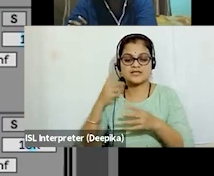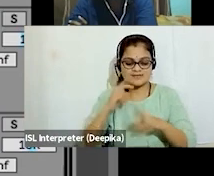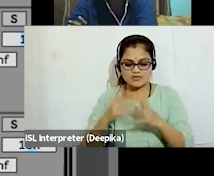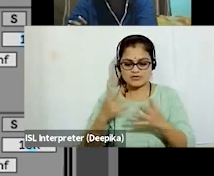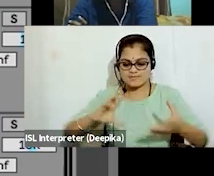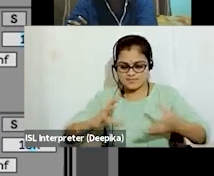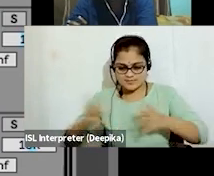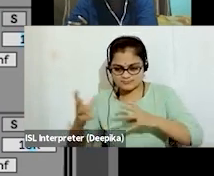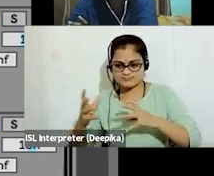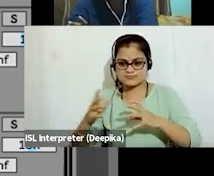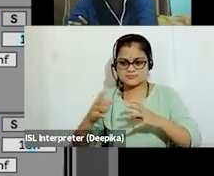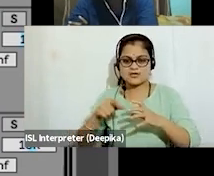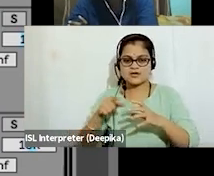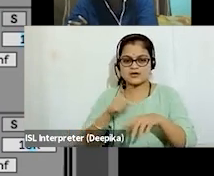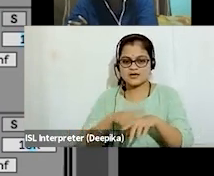something,